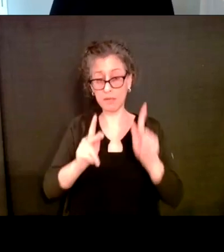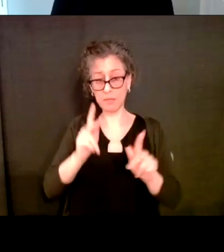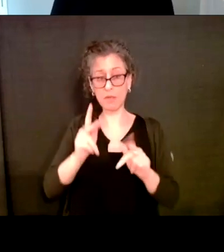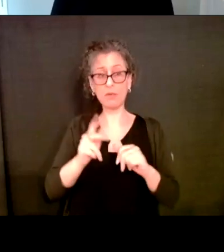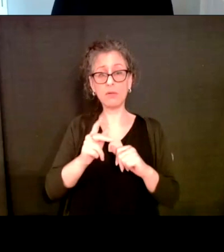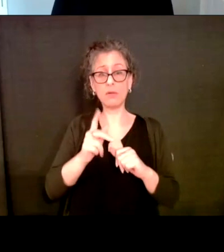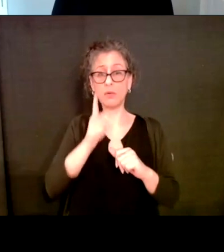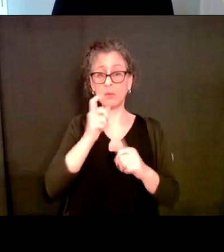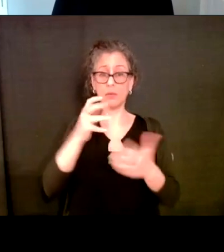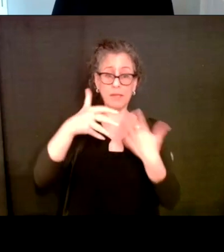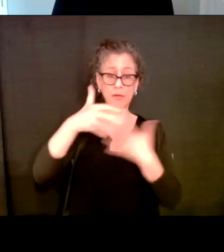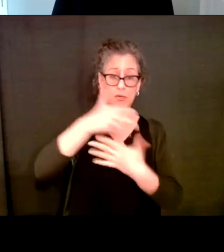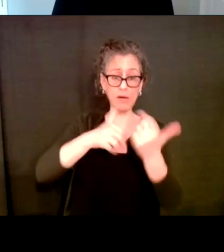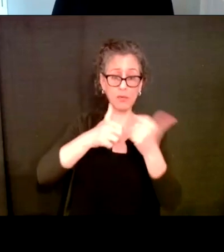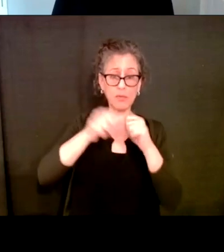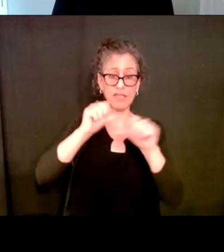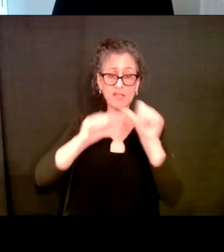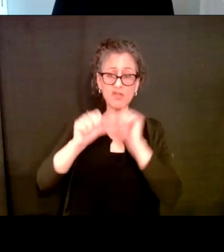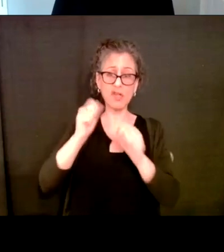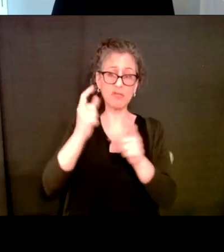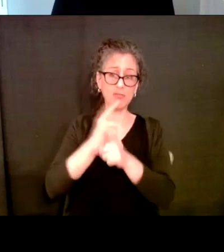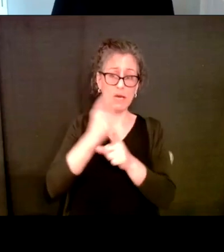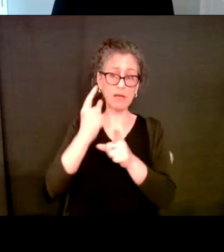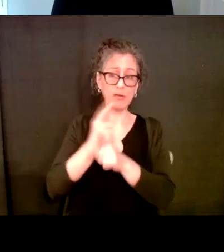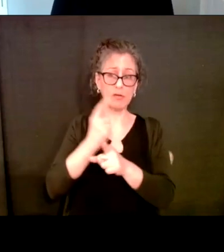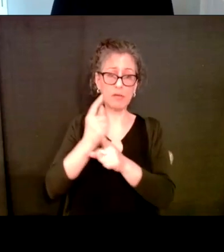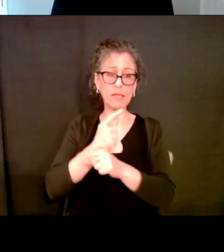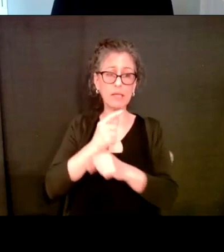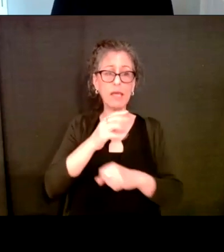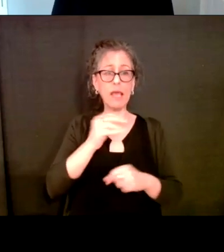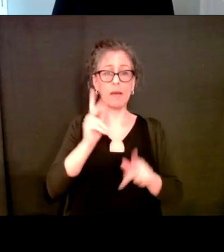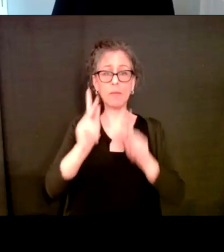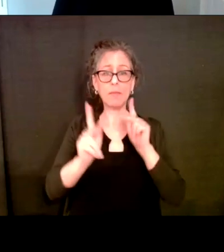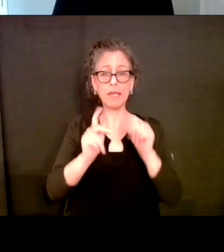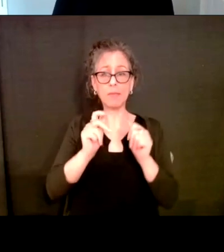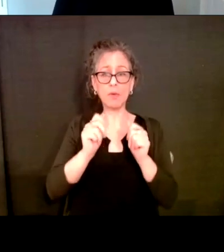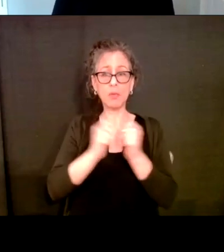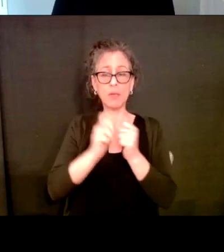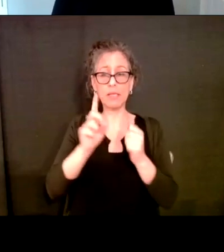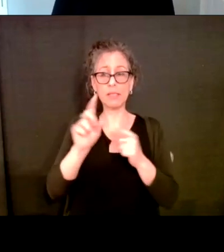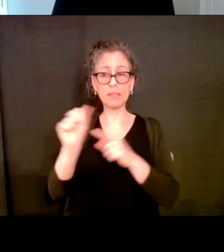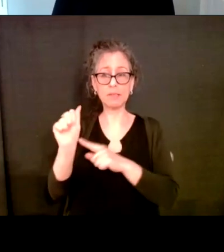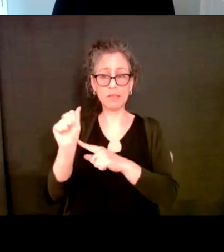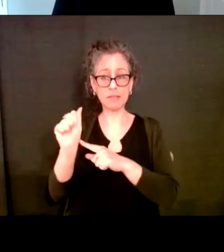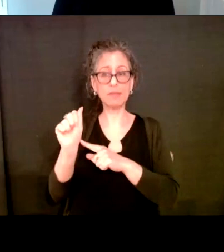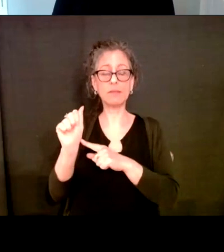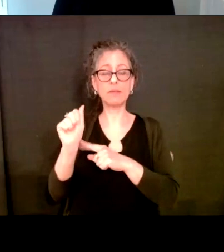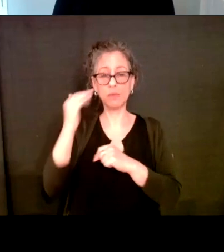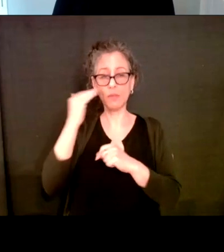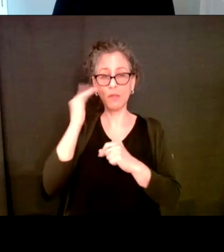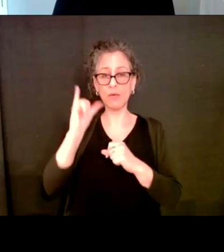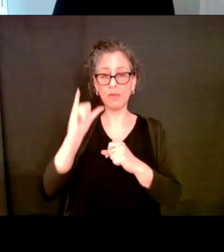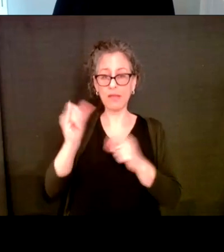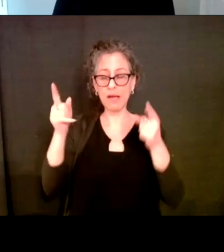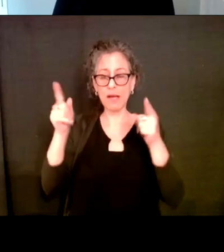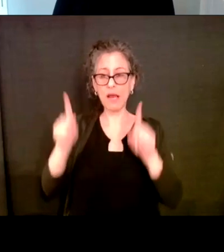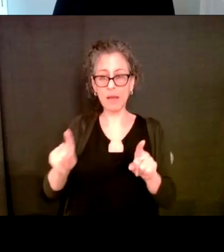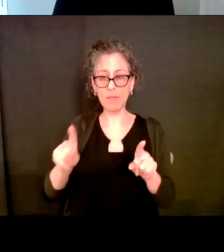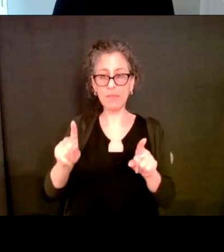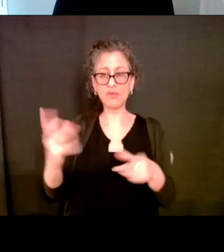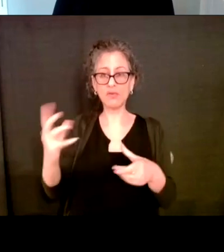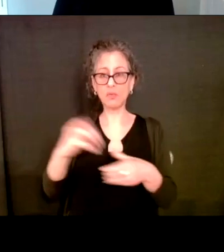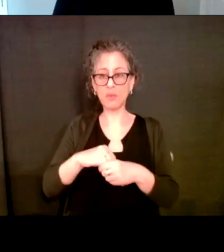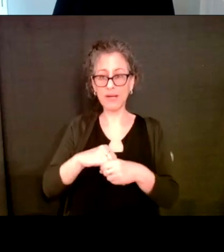are interacting with each other on a regular basis. And for people with disabilities, we know that this happens even in the context